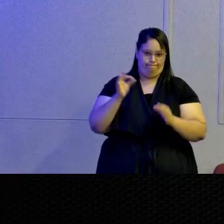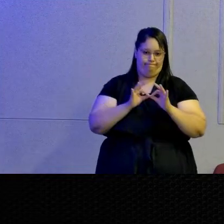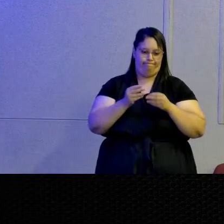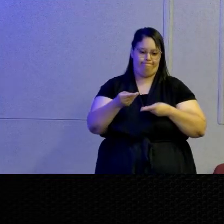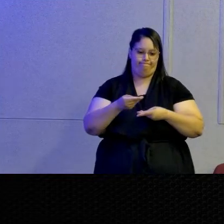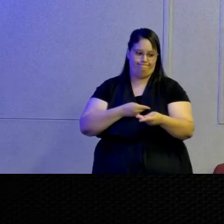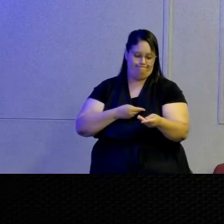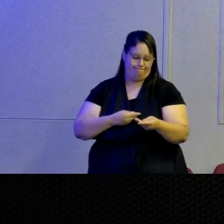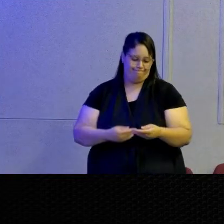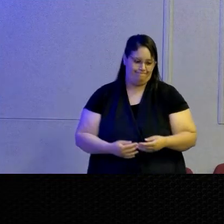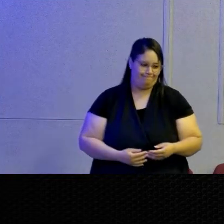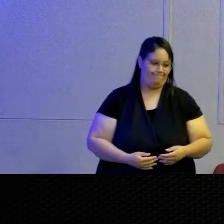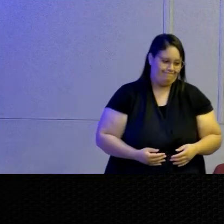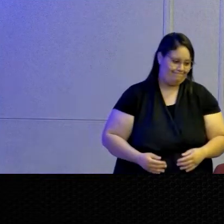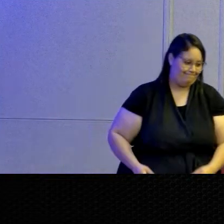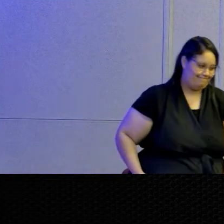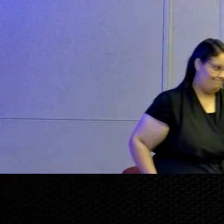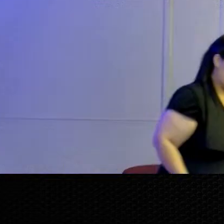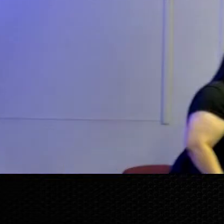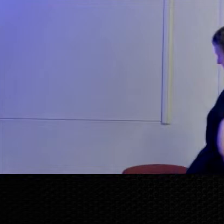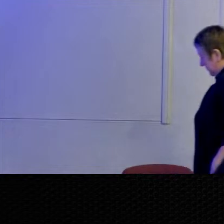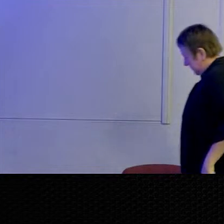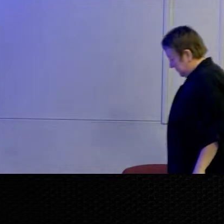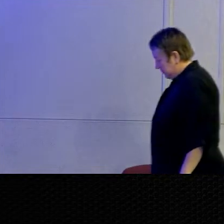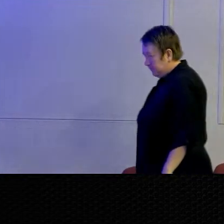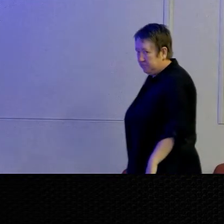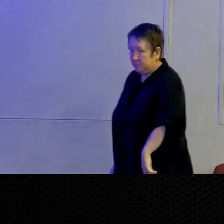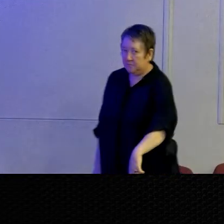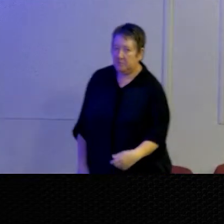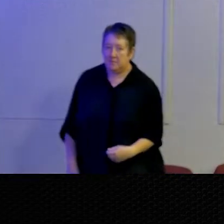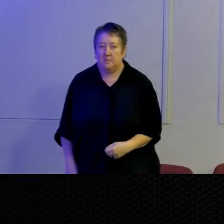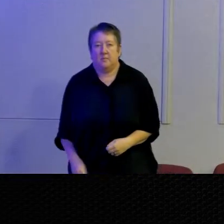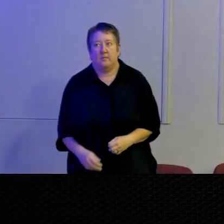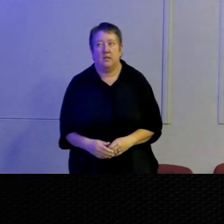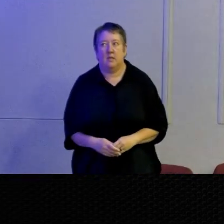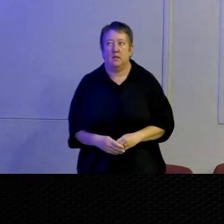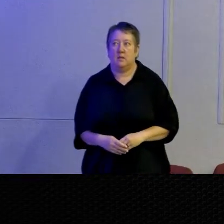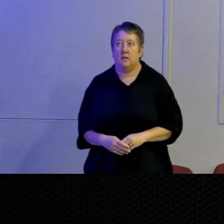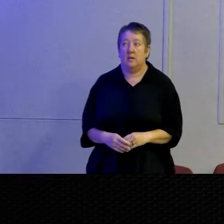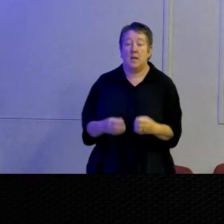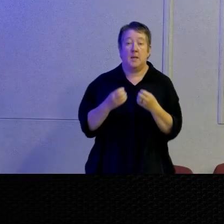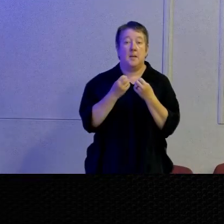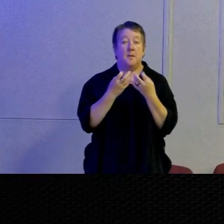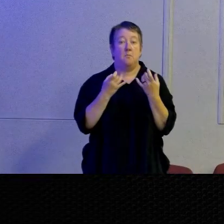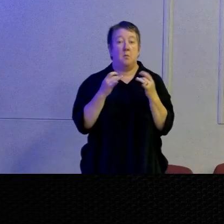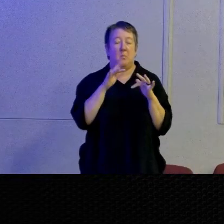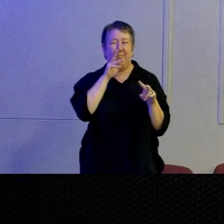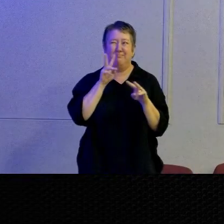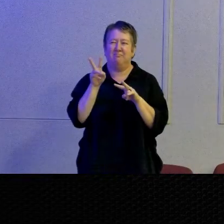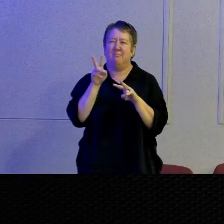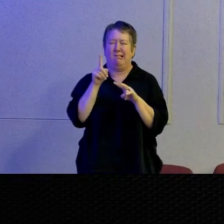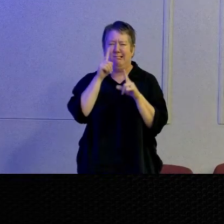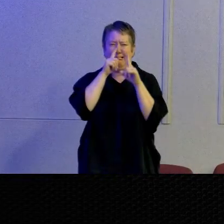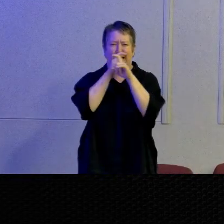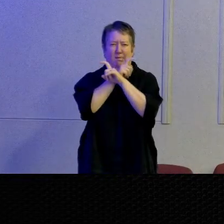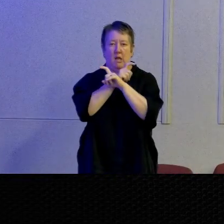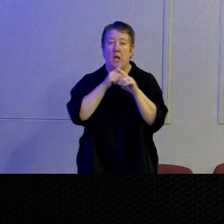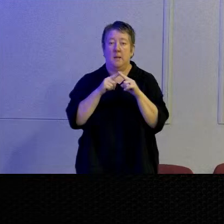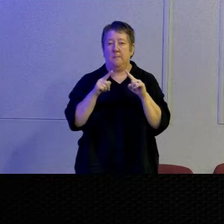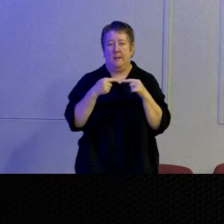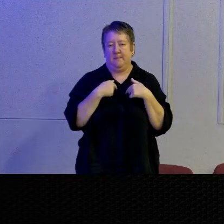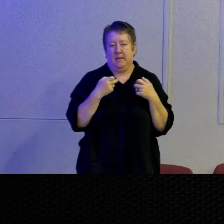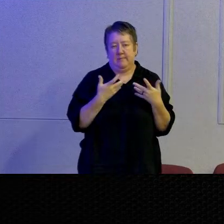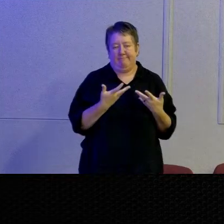complicated. Well, to many people it looks complicated. I'm a theorist. To me it looks simple.